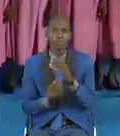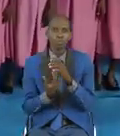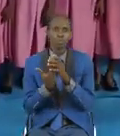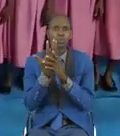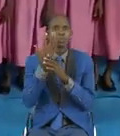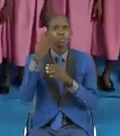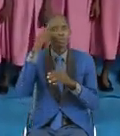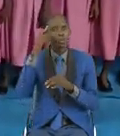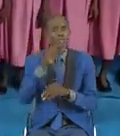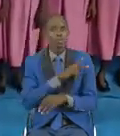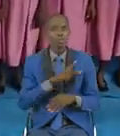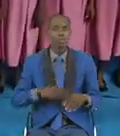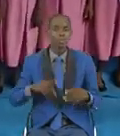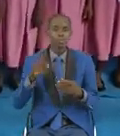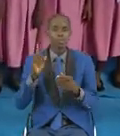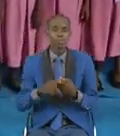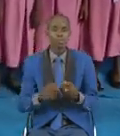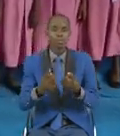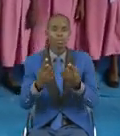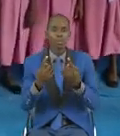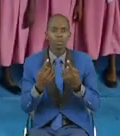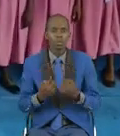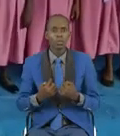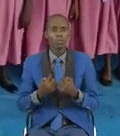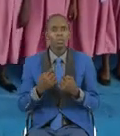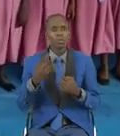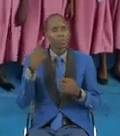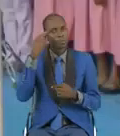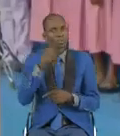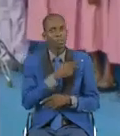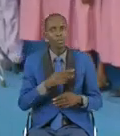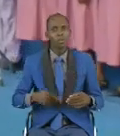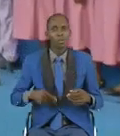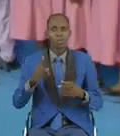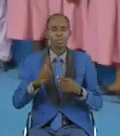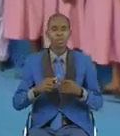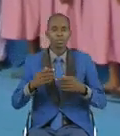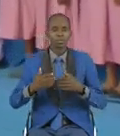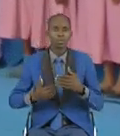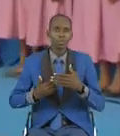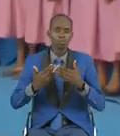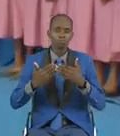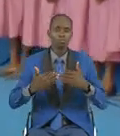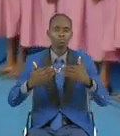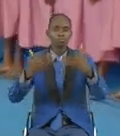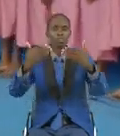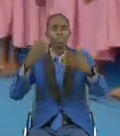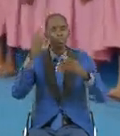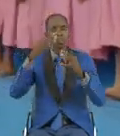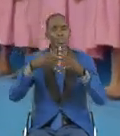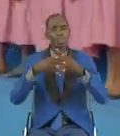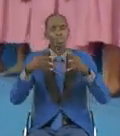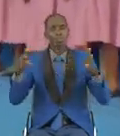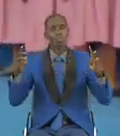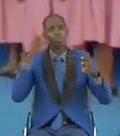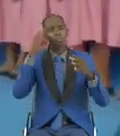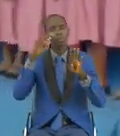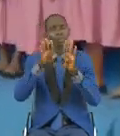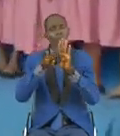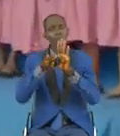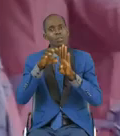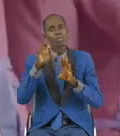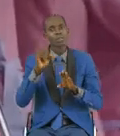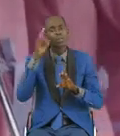the kings yes. to emerge. Yes. For the princes yes. to advance. Yes. for the case, yes. For the door, yes. For